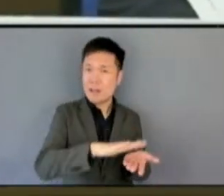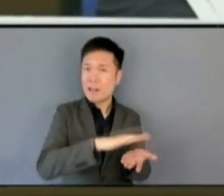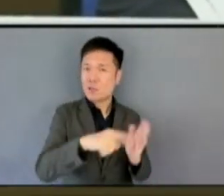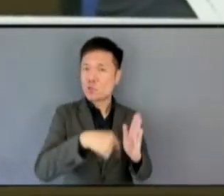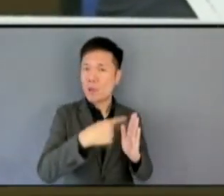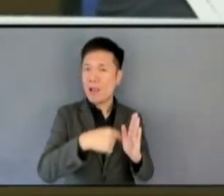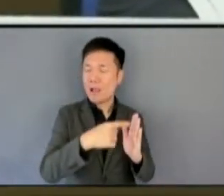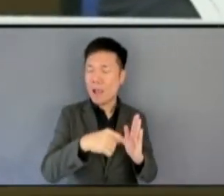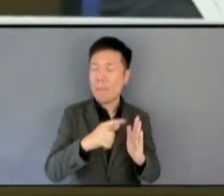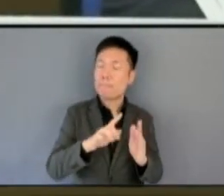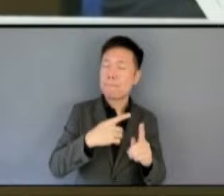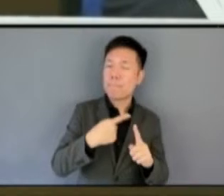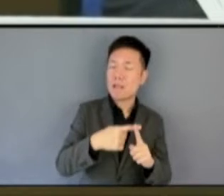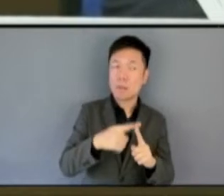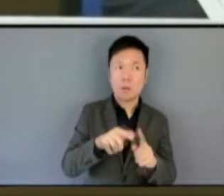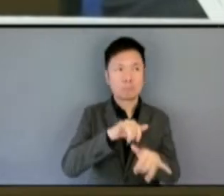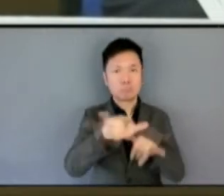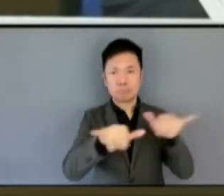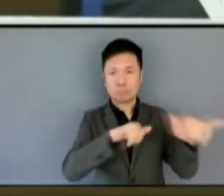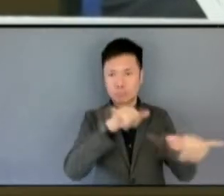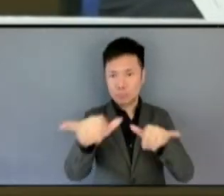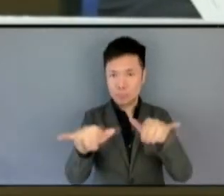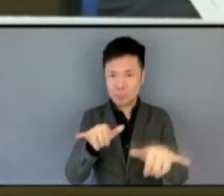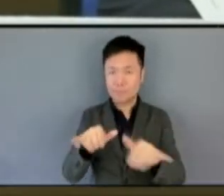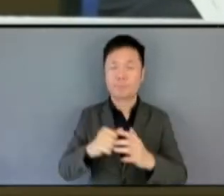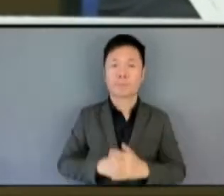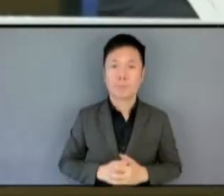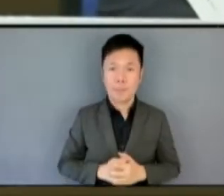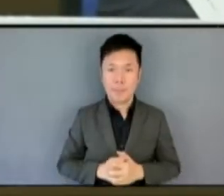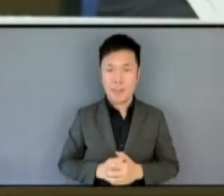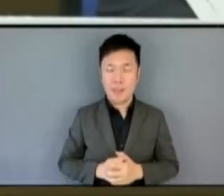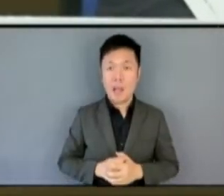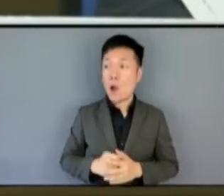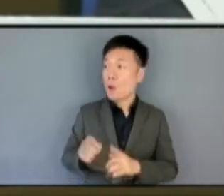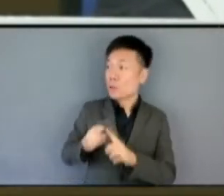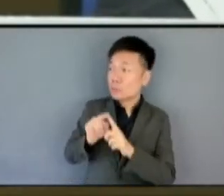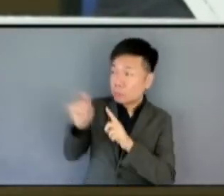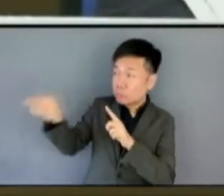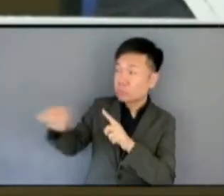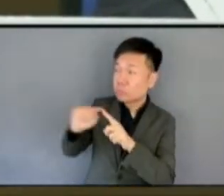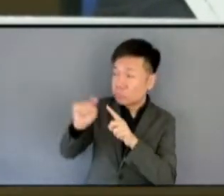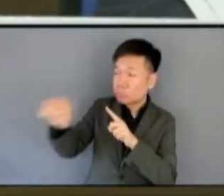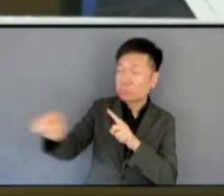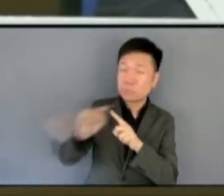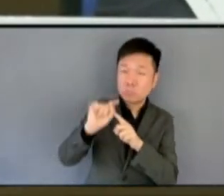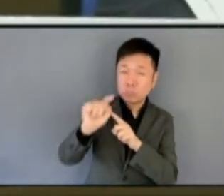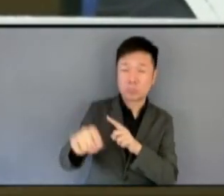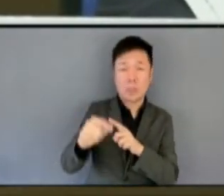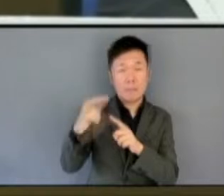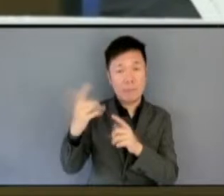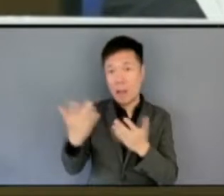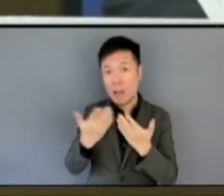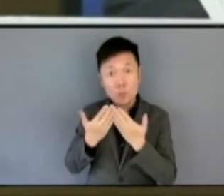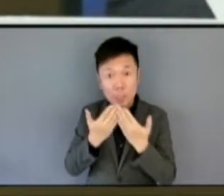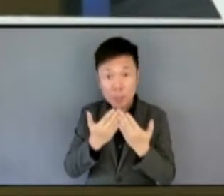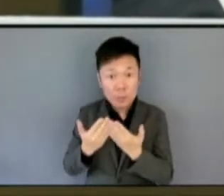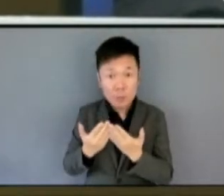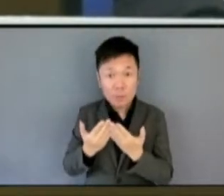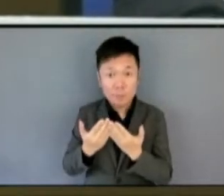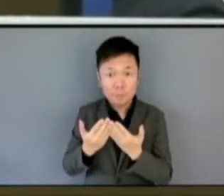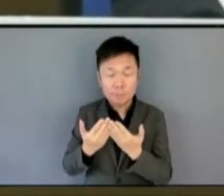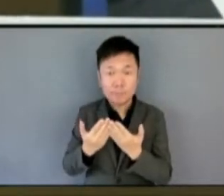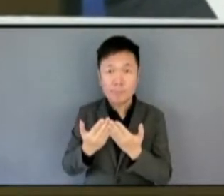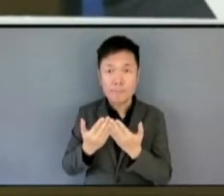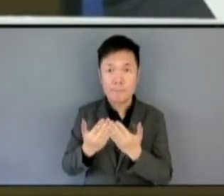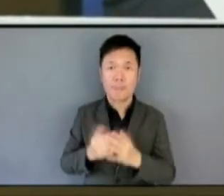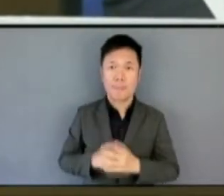other countries. Most of the rural community has opportunities to get higher education. Educated